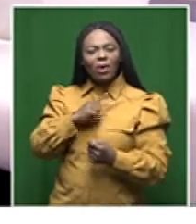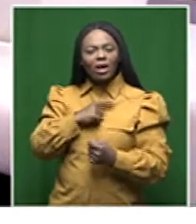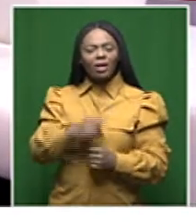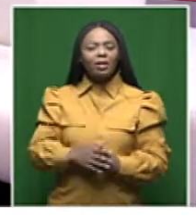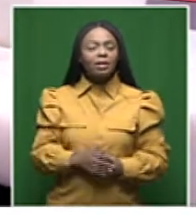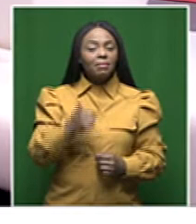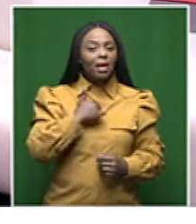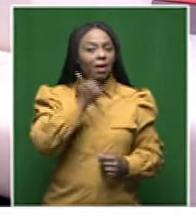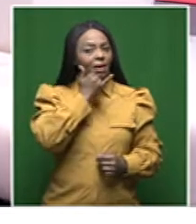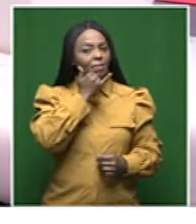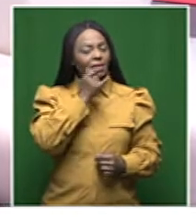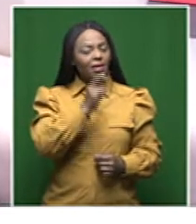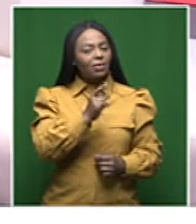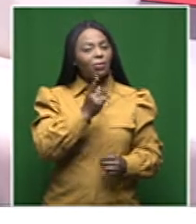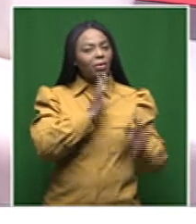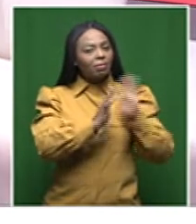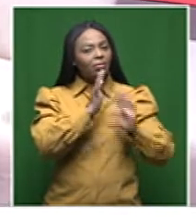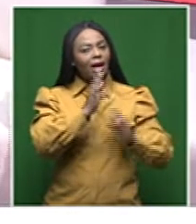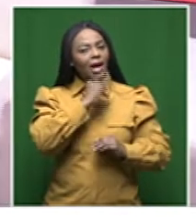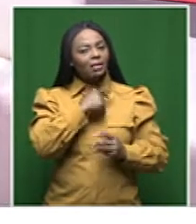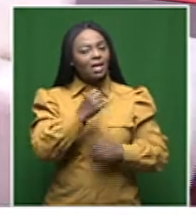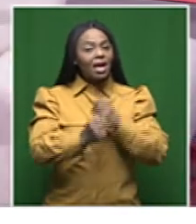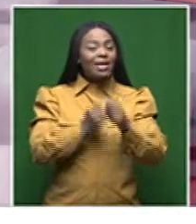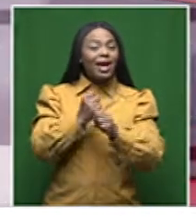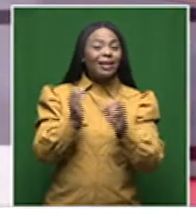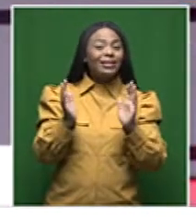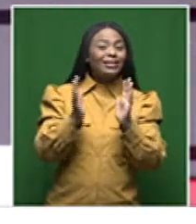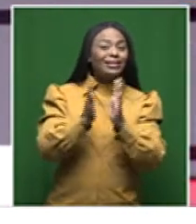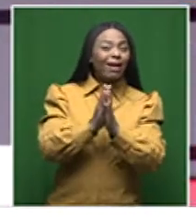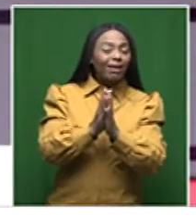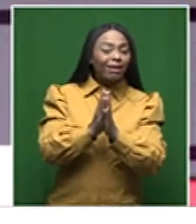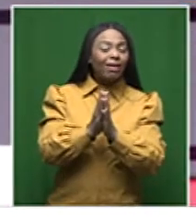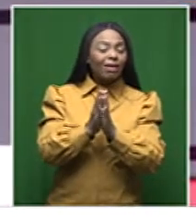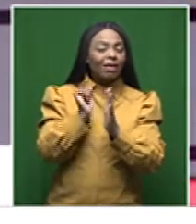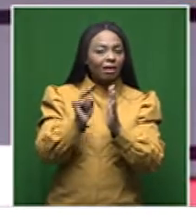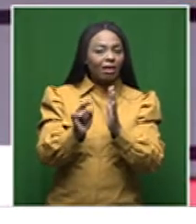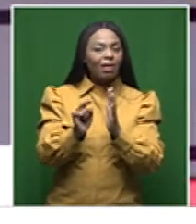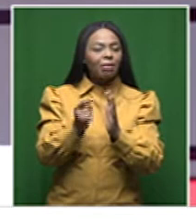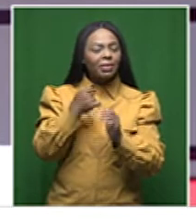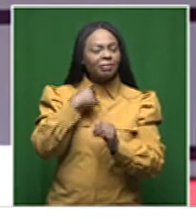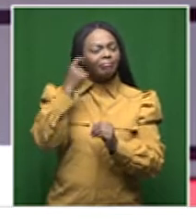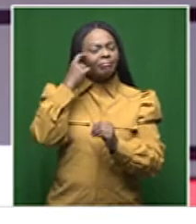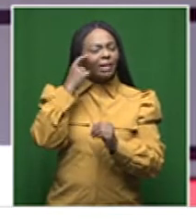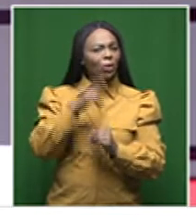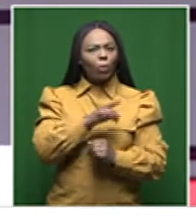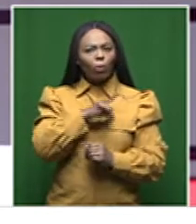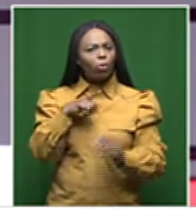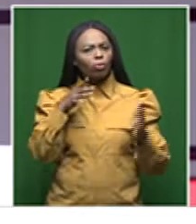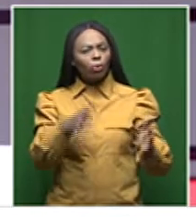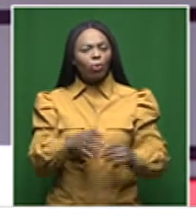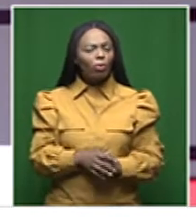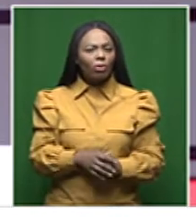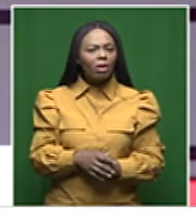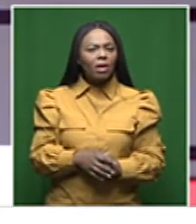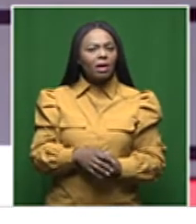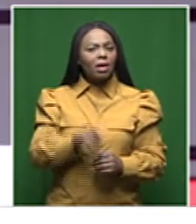because, for a good 10 years, that's what consumed me. Because for me, motherhood is all